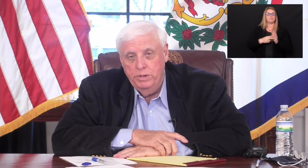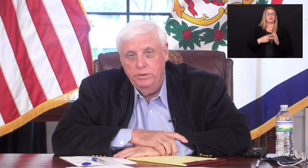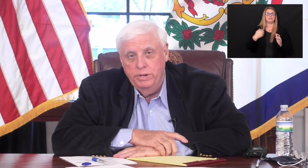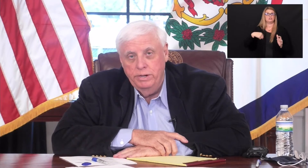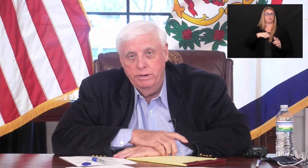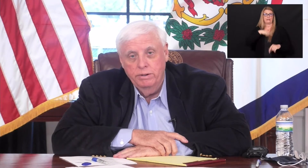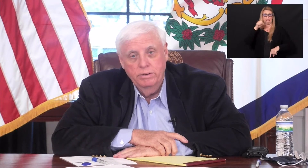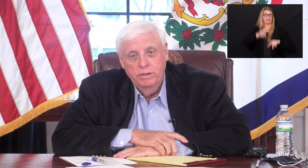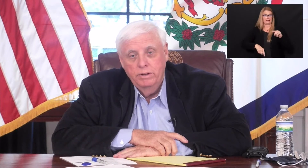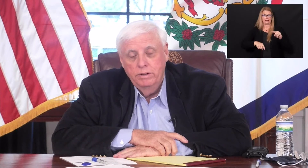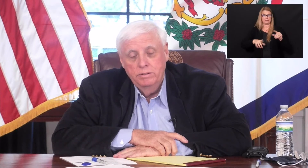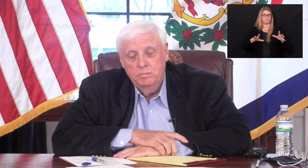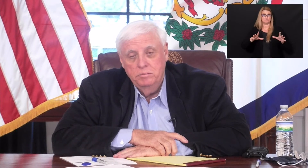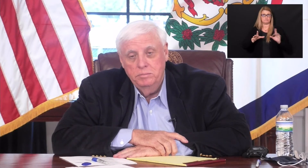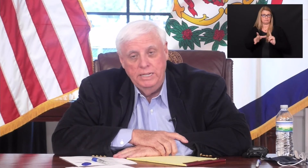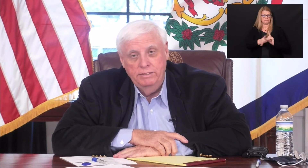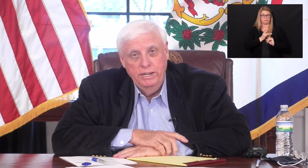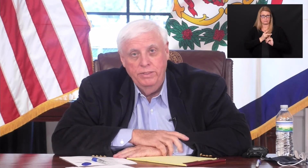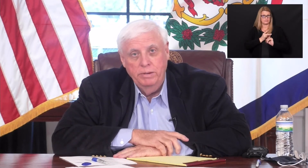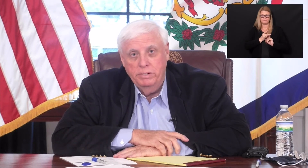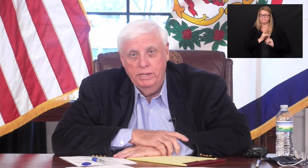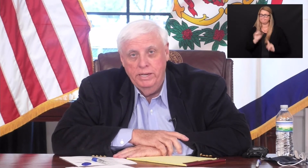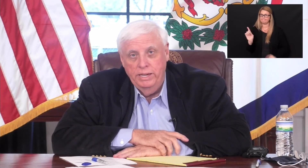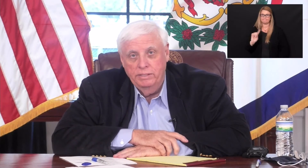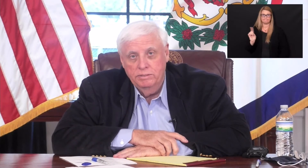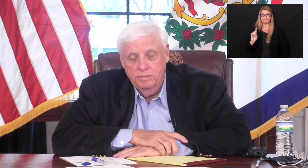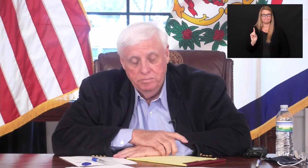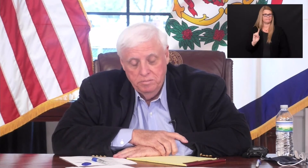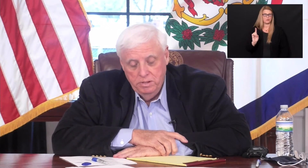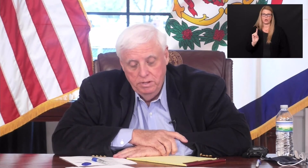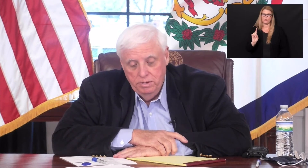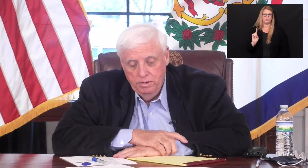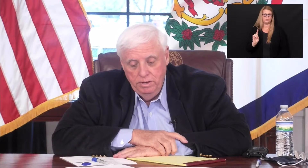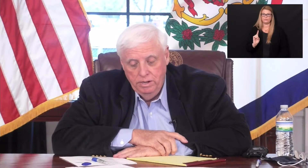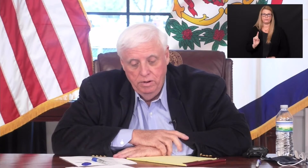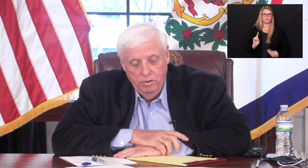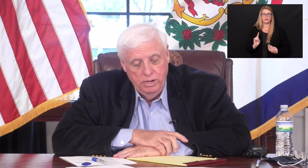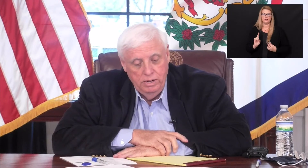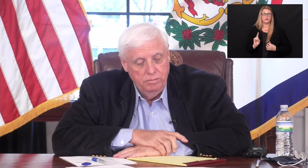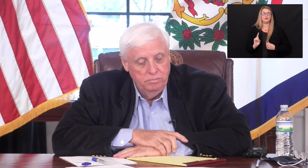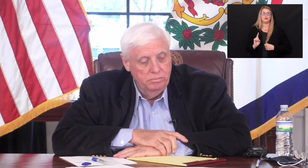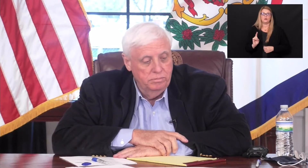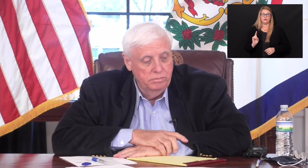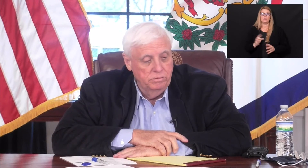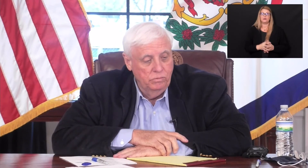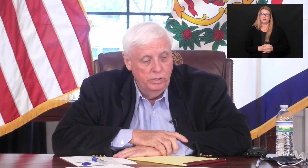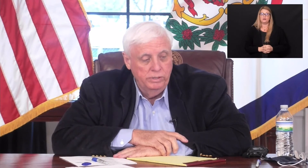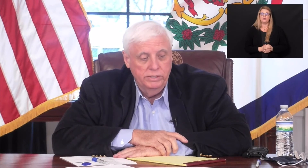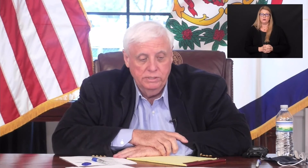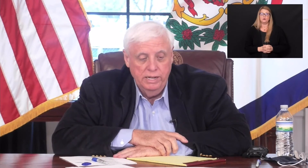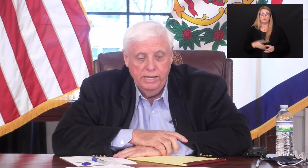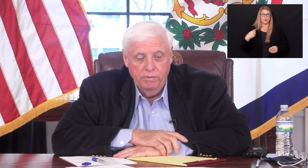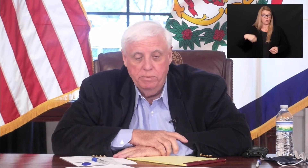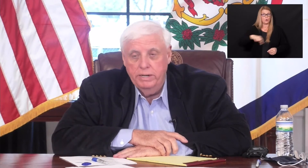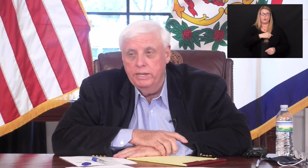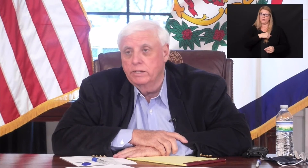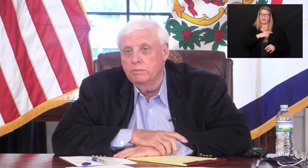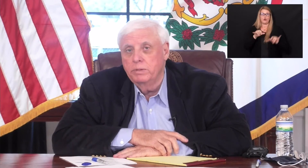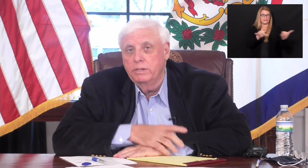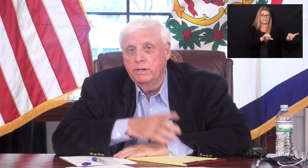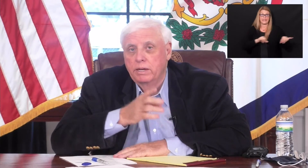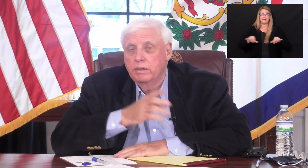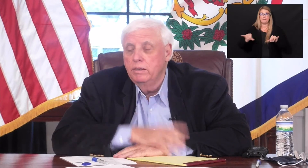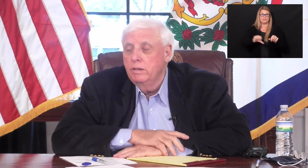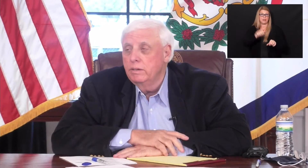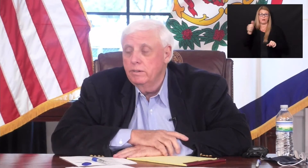or immune here. That's anything but the case. You know, we're just like everybody else.